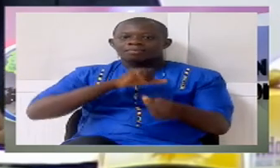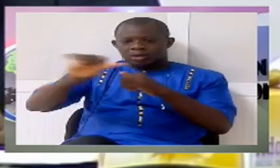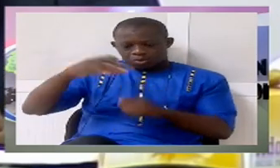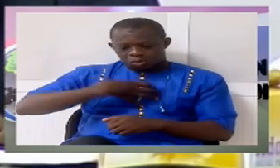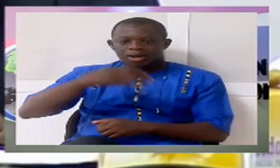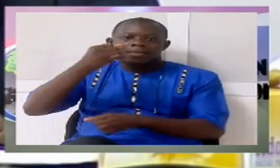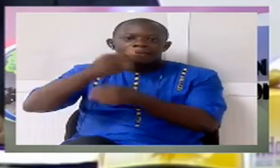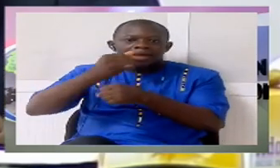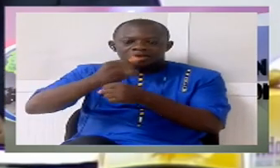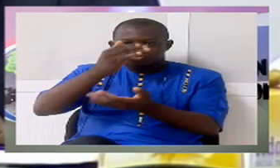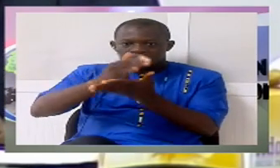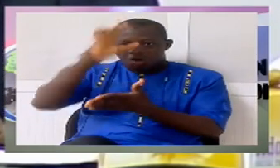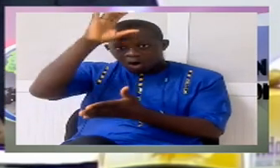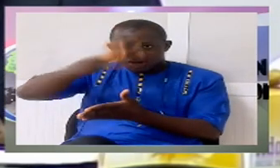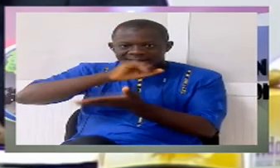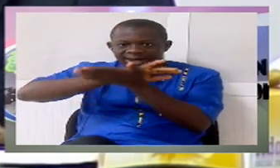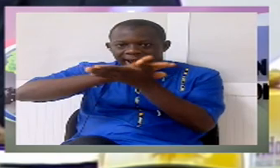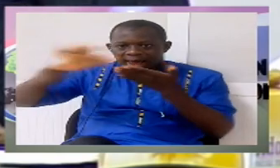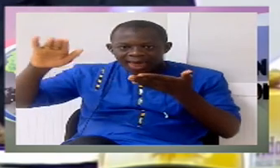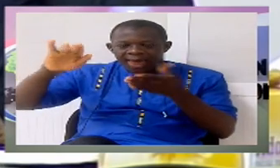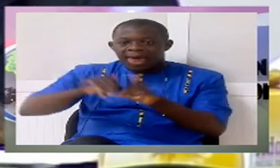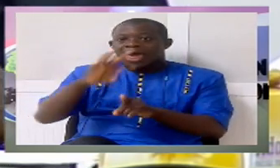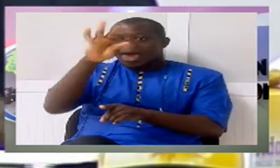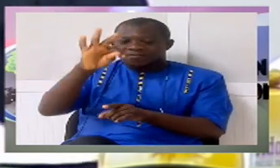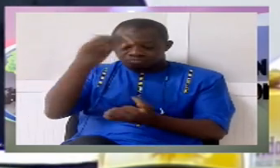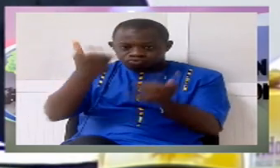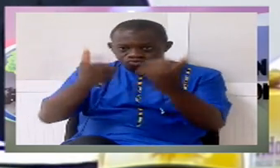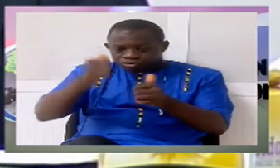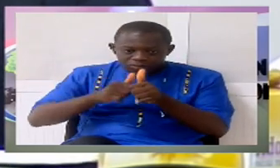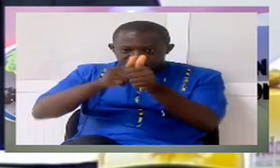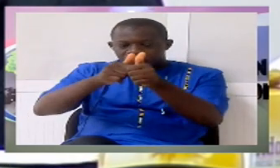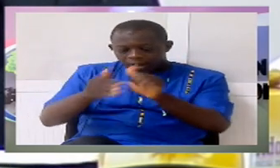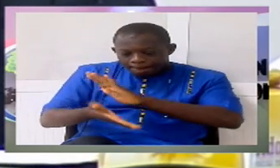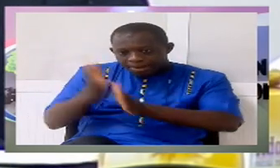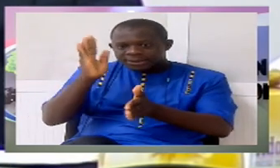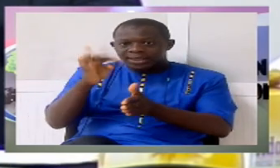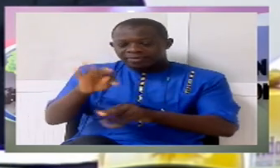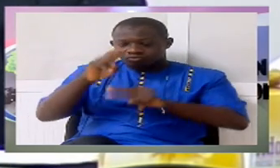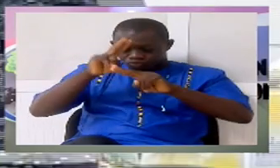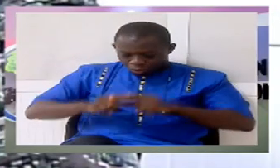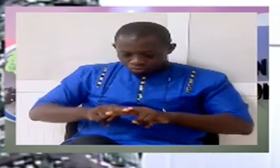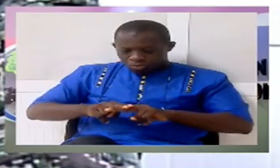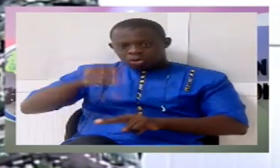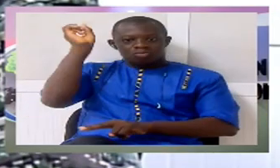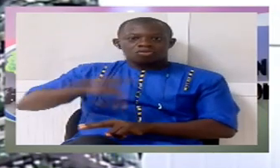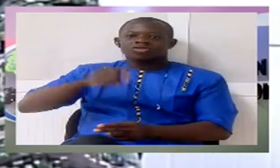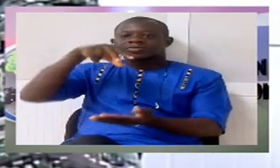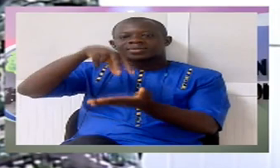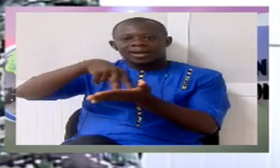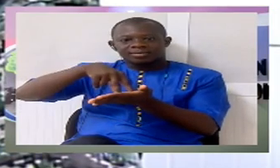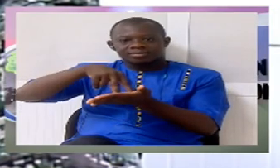clear. If the convoy is passing and you are sitting down, you have to stand up?